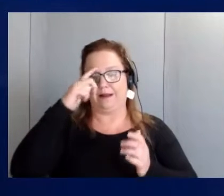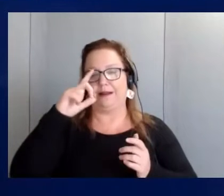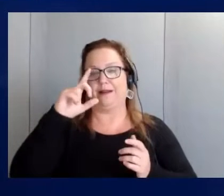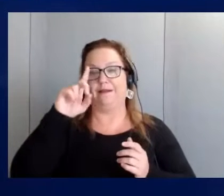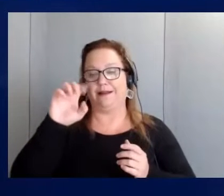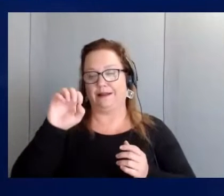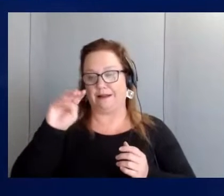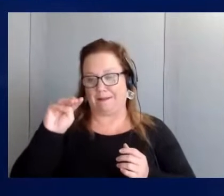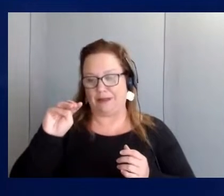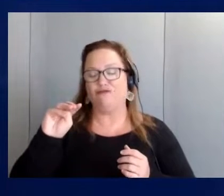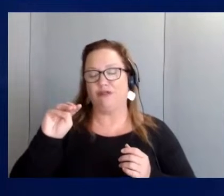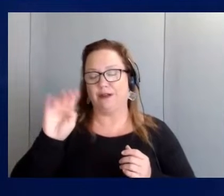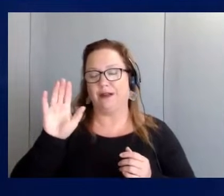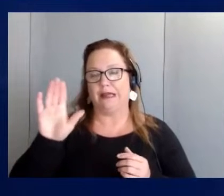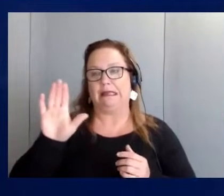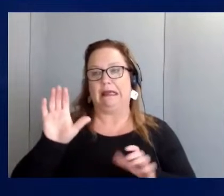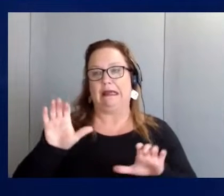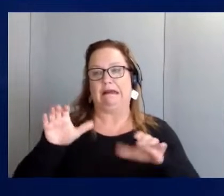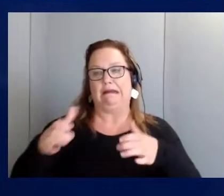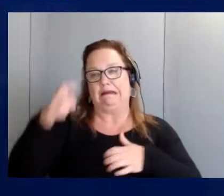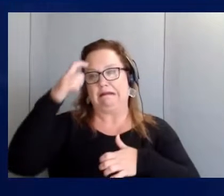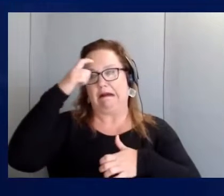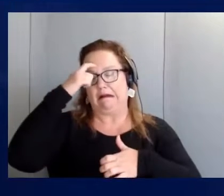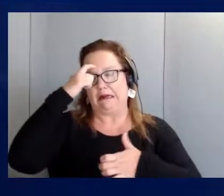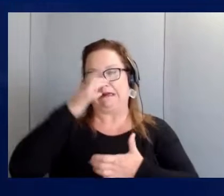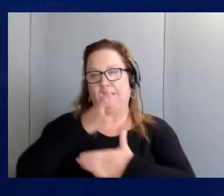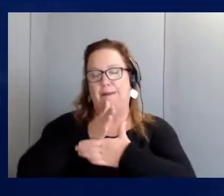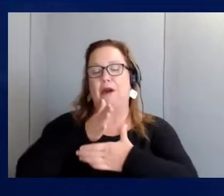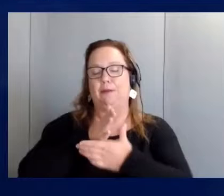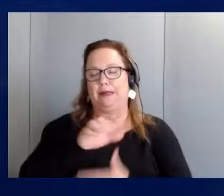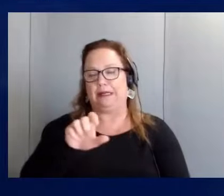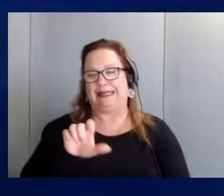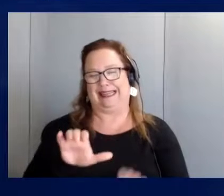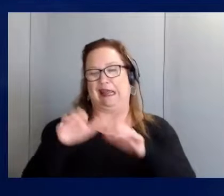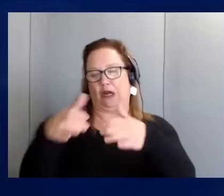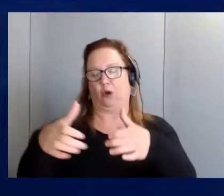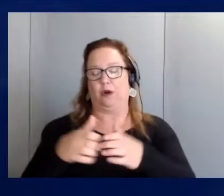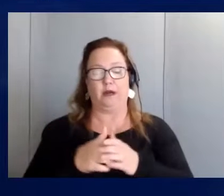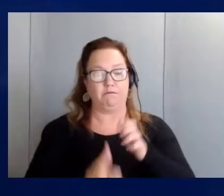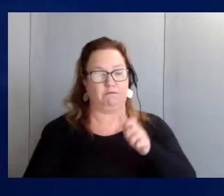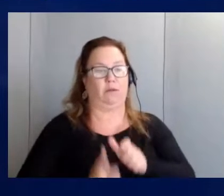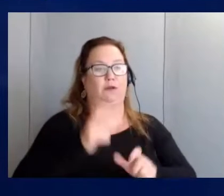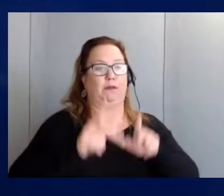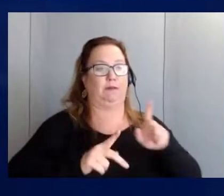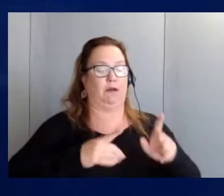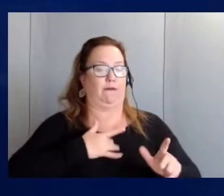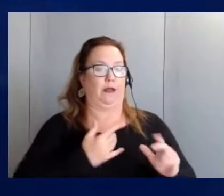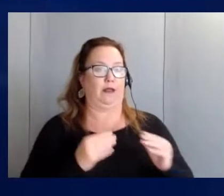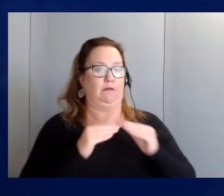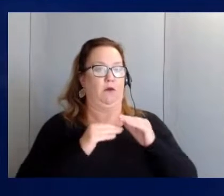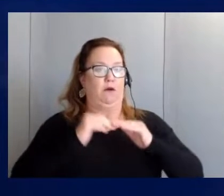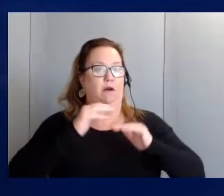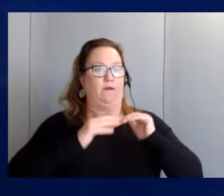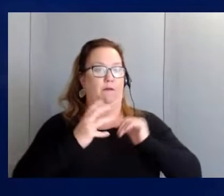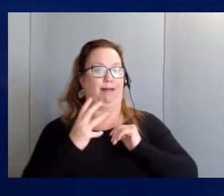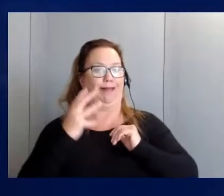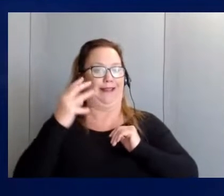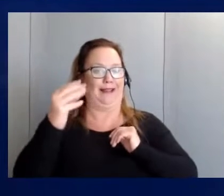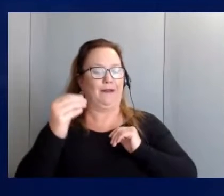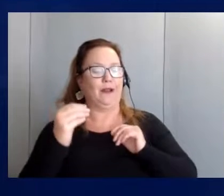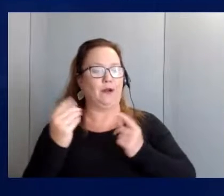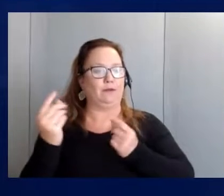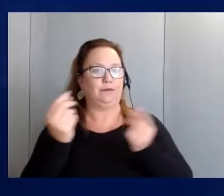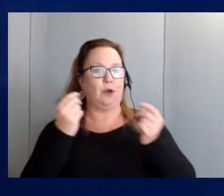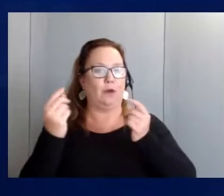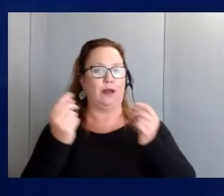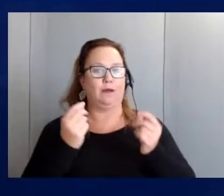that frailty category. But overall, I do think most people are feeling more comfortable leaving their house and getting out and doing all those really important things